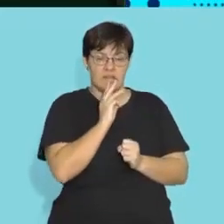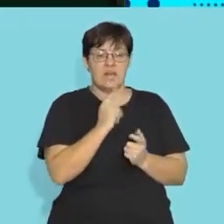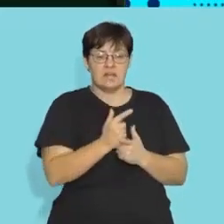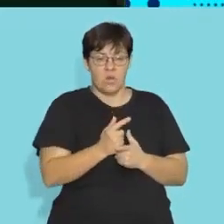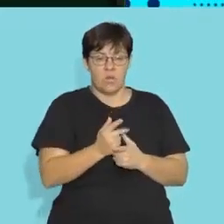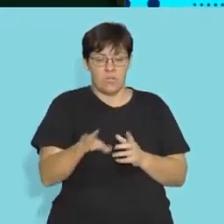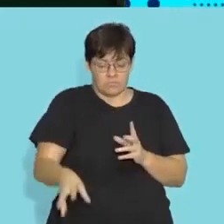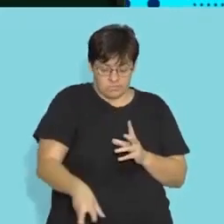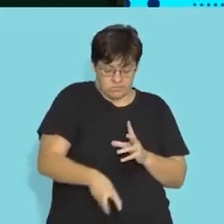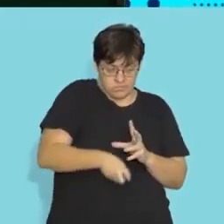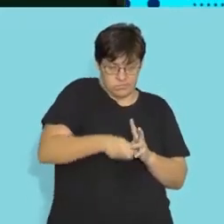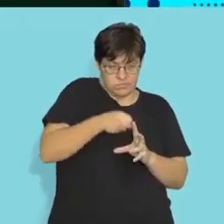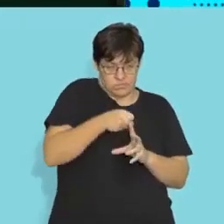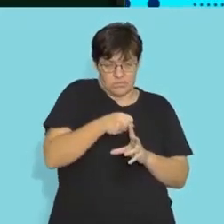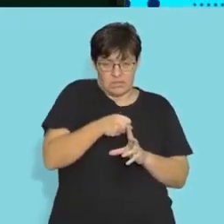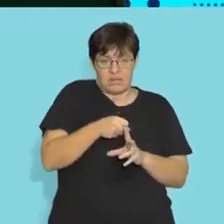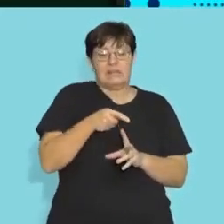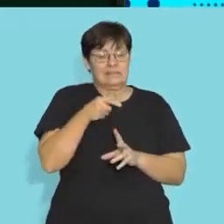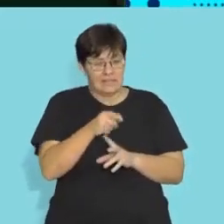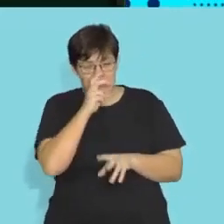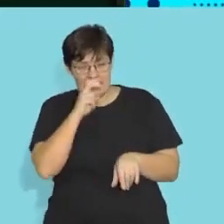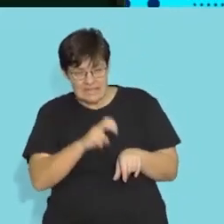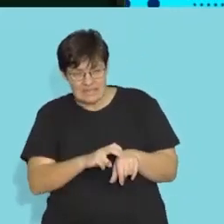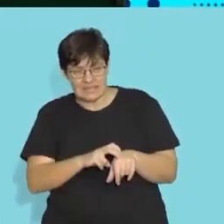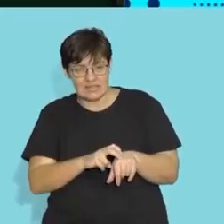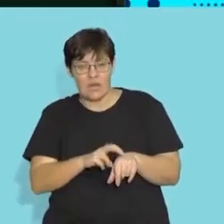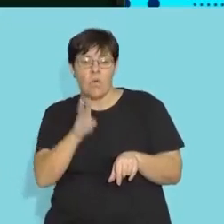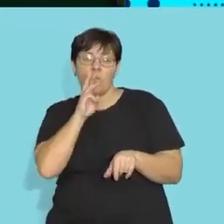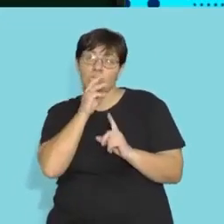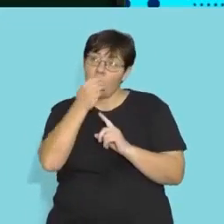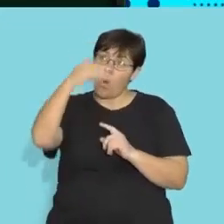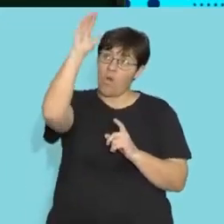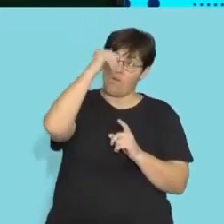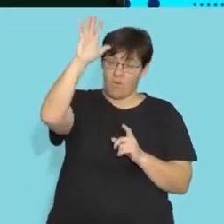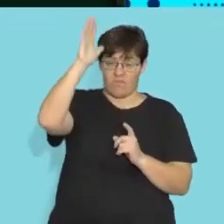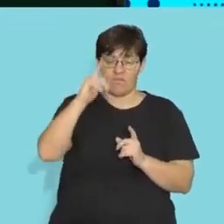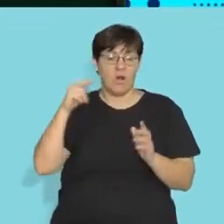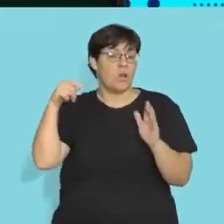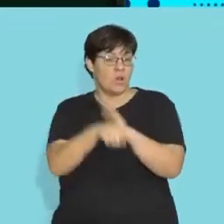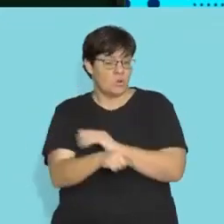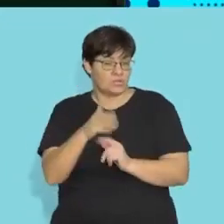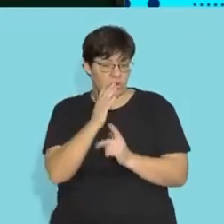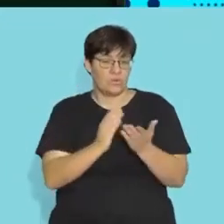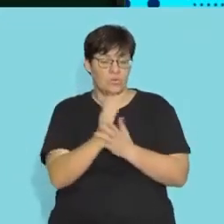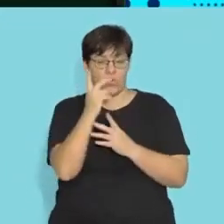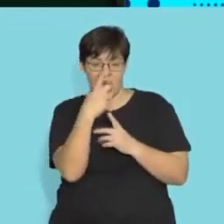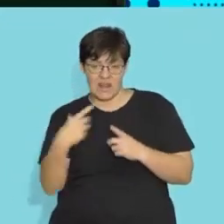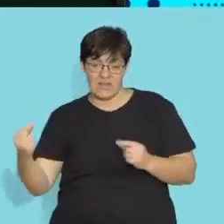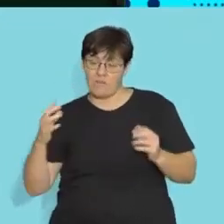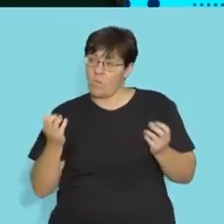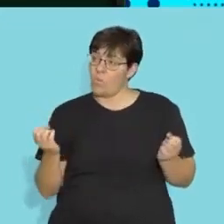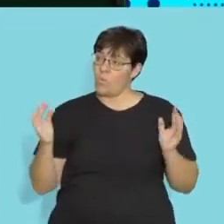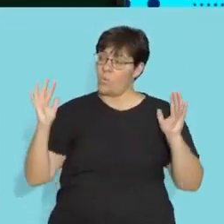order for plants to be able to absorb water from the ground, they need to lose that water. And that loss of water through